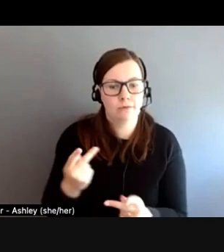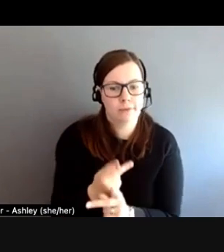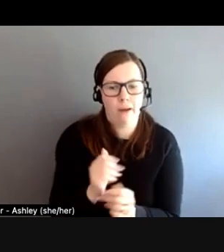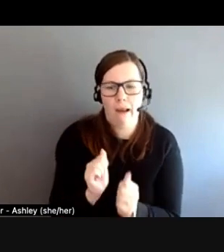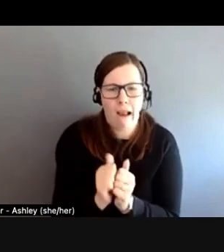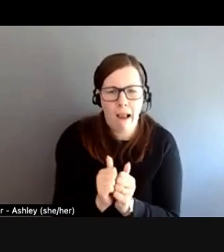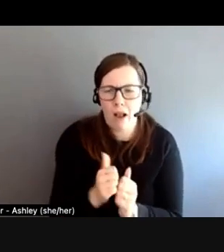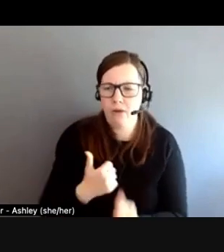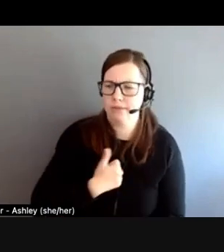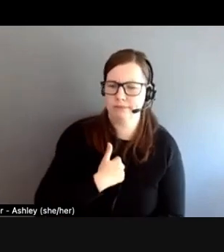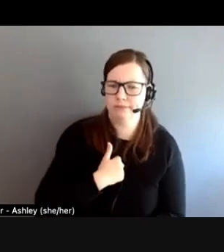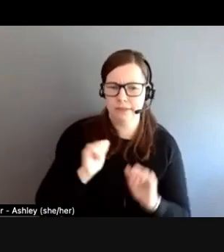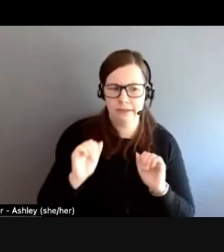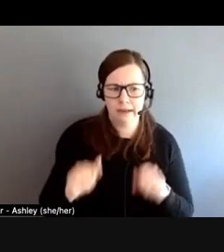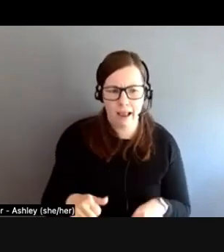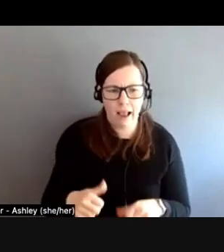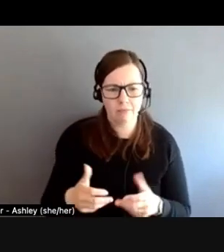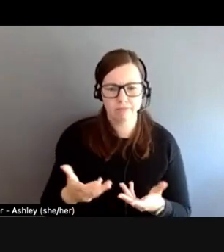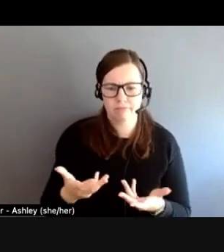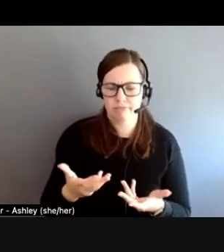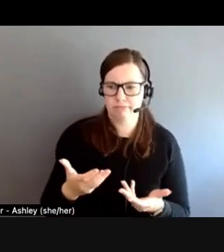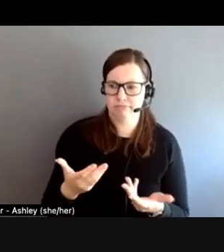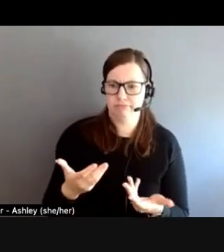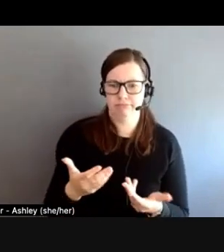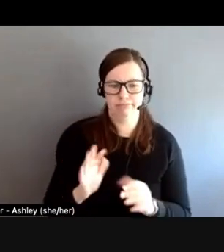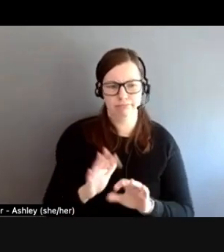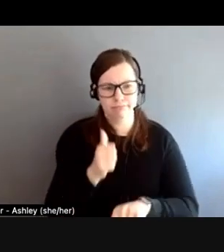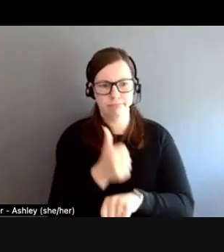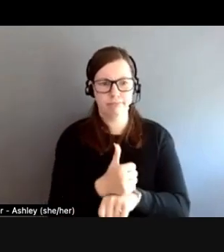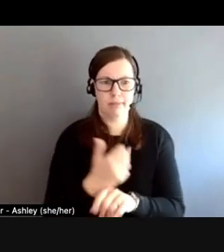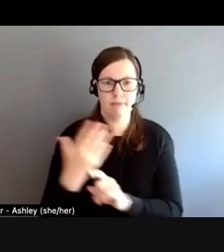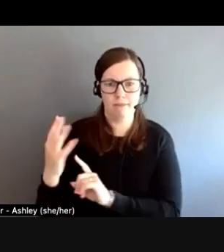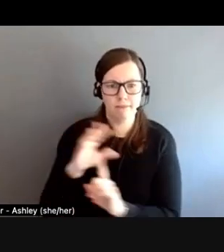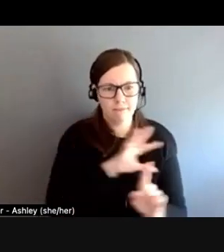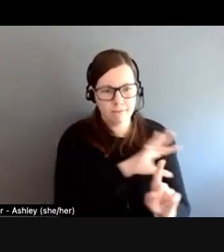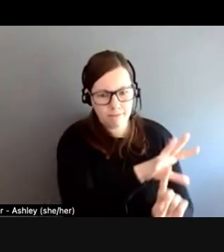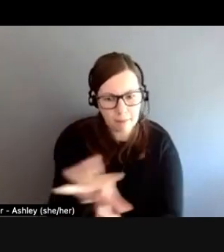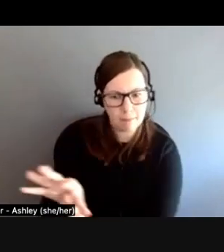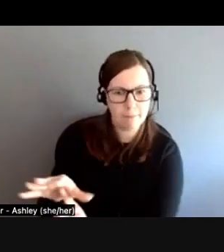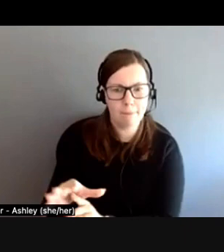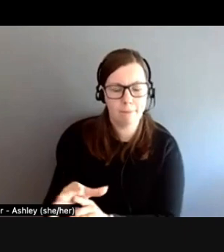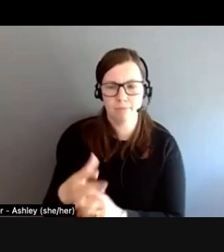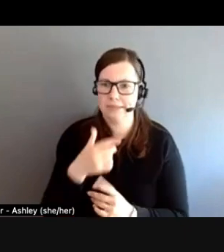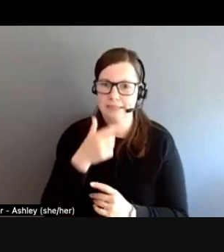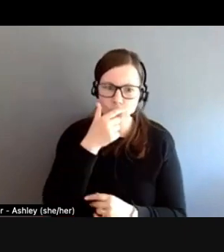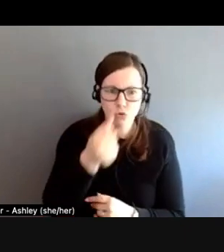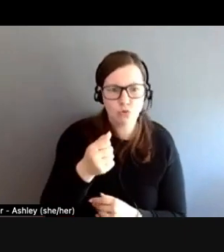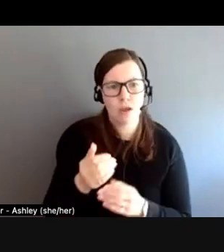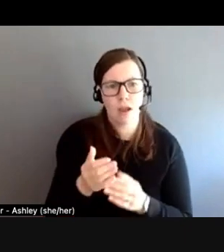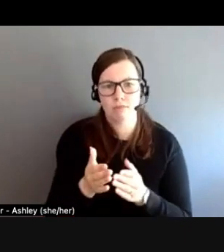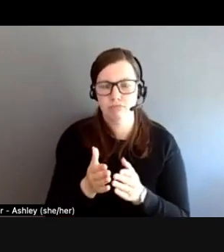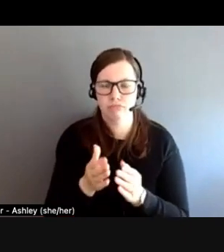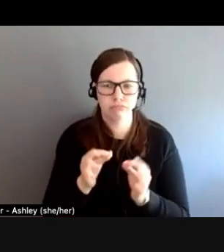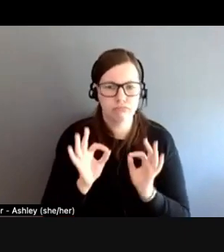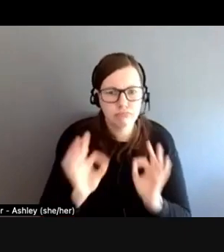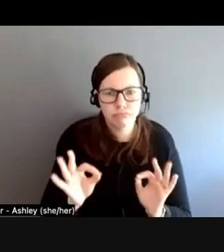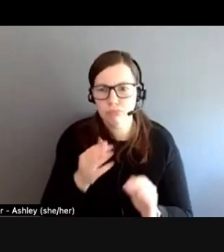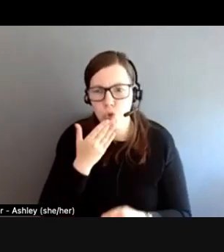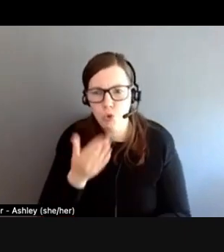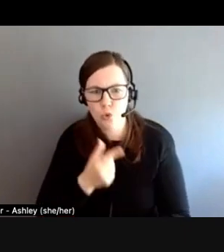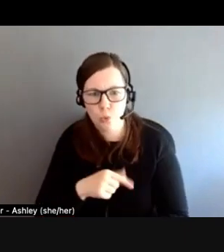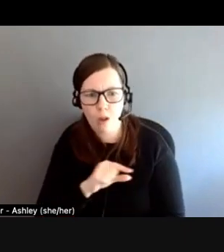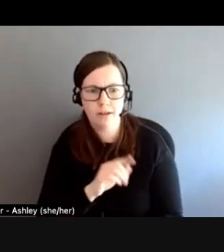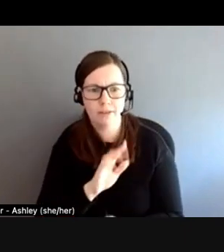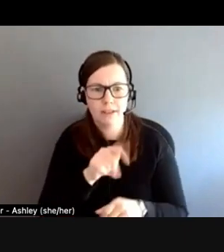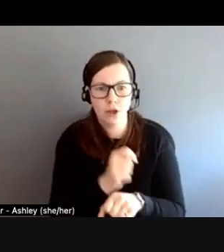engaging, impactful, interesting videos and not appear on camera. How am I going to connect